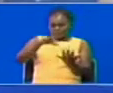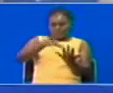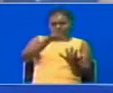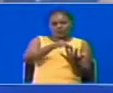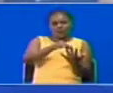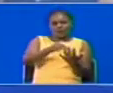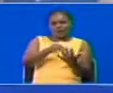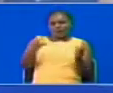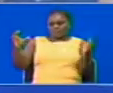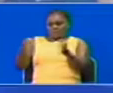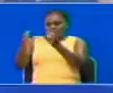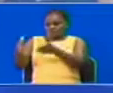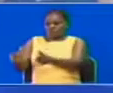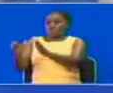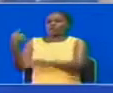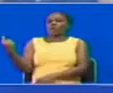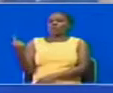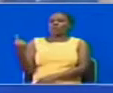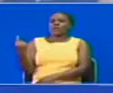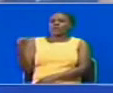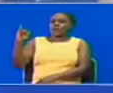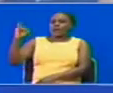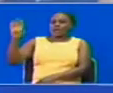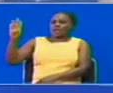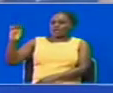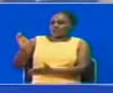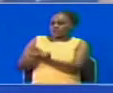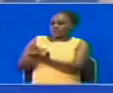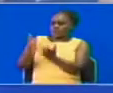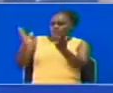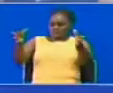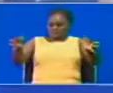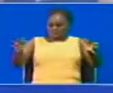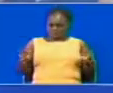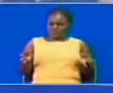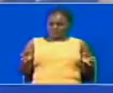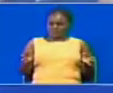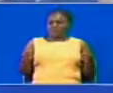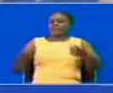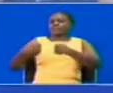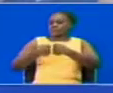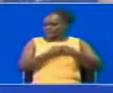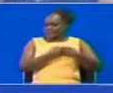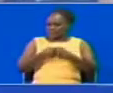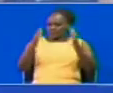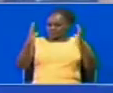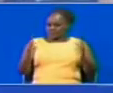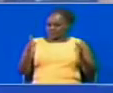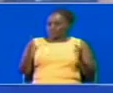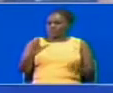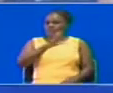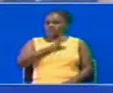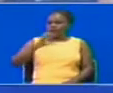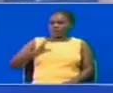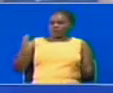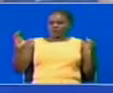a partisan approach. Now, and IEBC is majorly funded by Treasury. So that is one of the challenges that the IEBC team and Jubilee